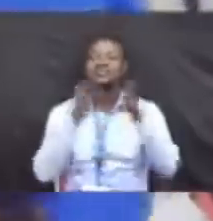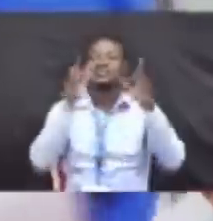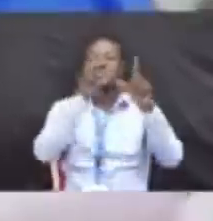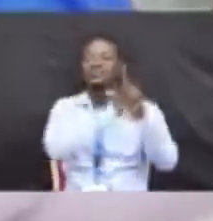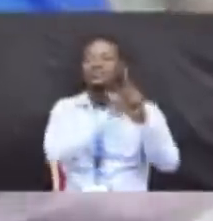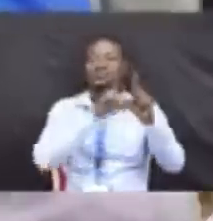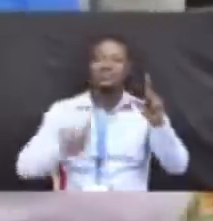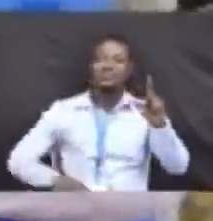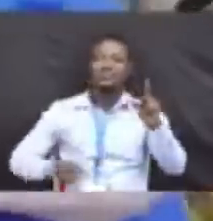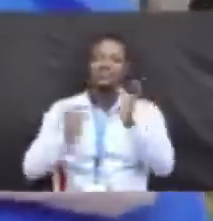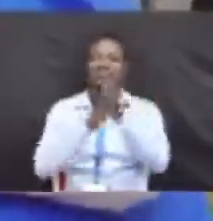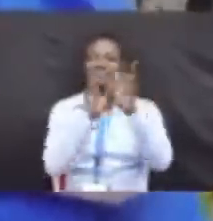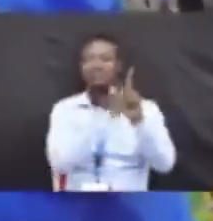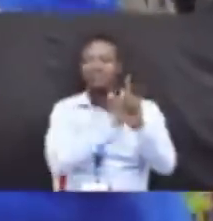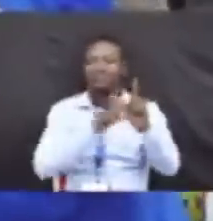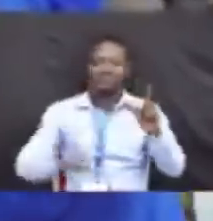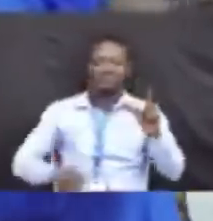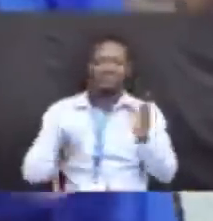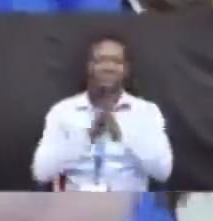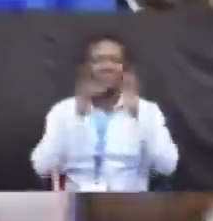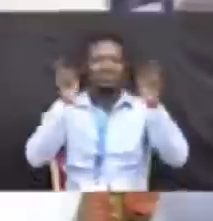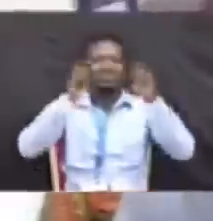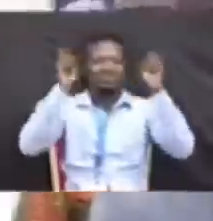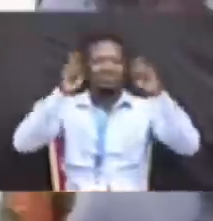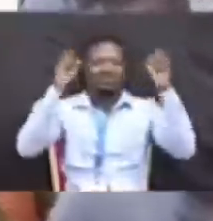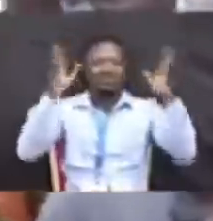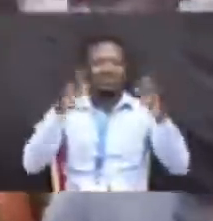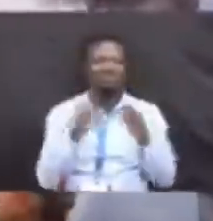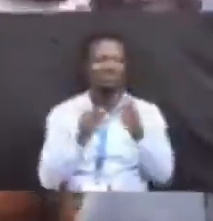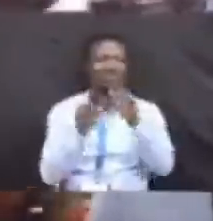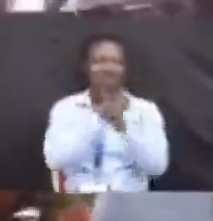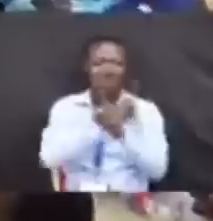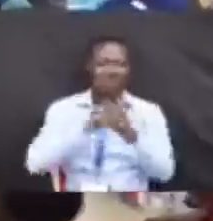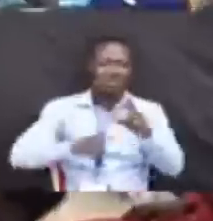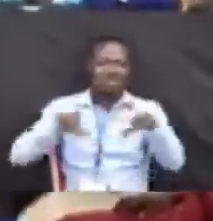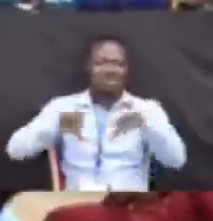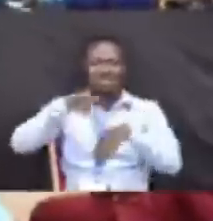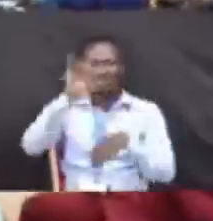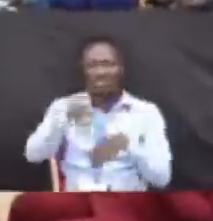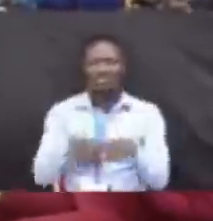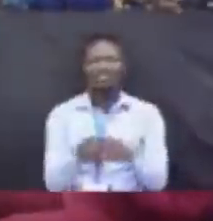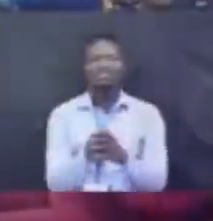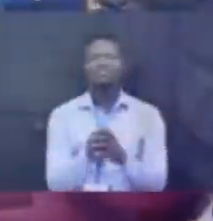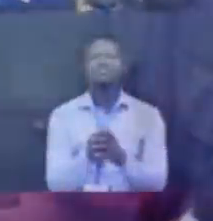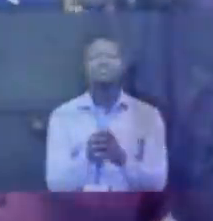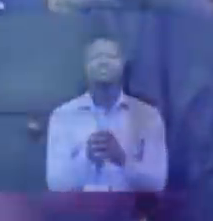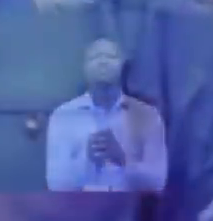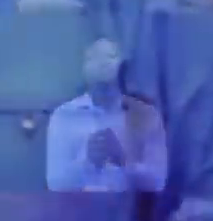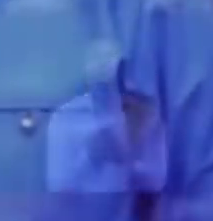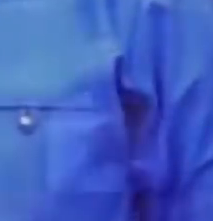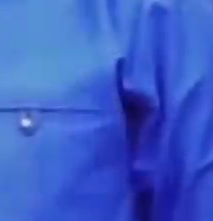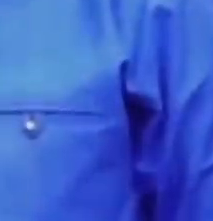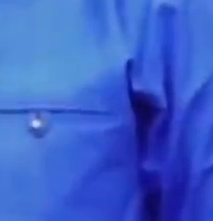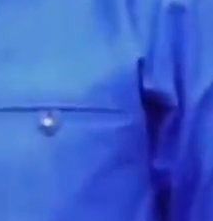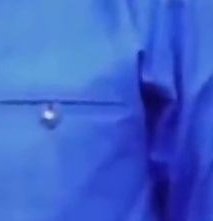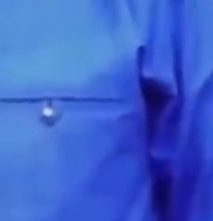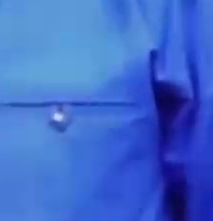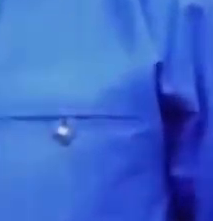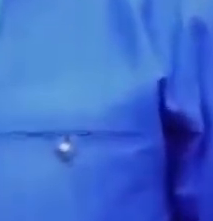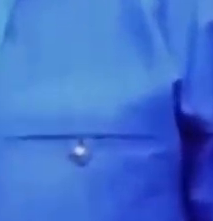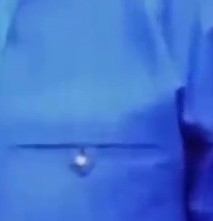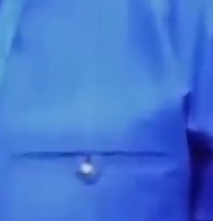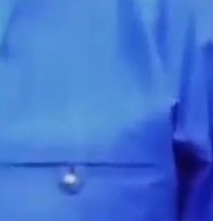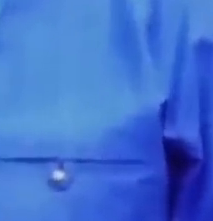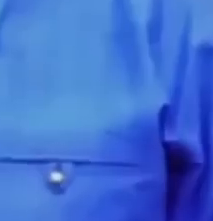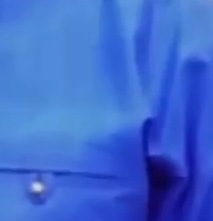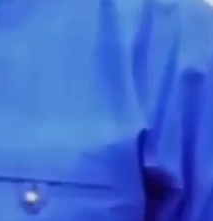Hallelujah. Hallelujah. Blessed is the doing of the Lord. Hallelujah. I consider it to be an act of pure